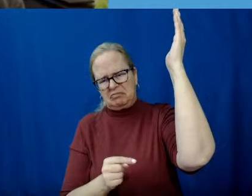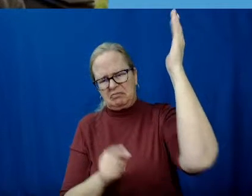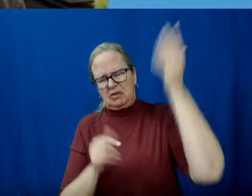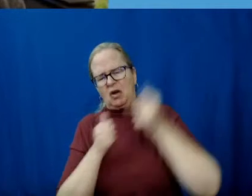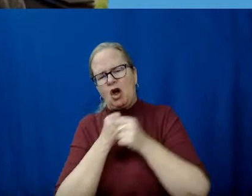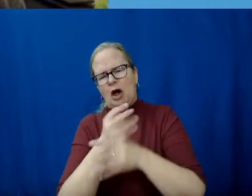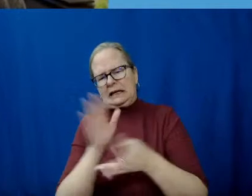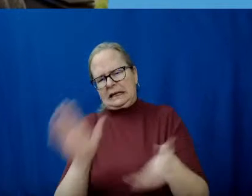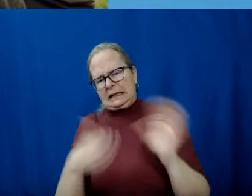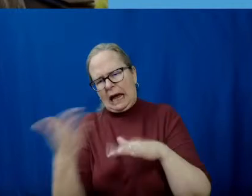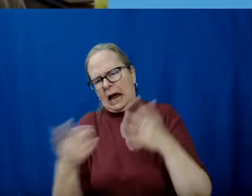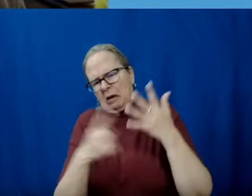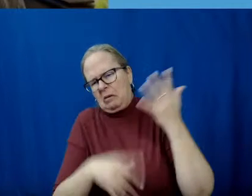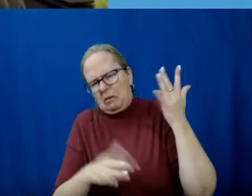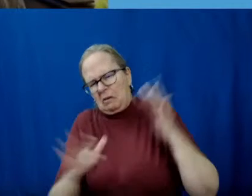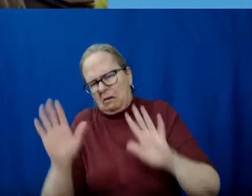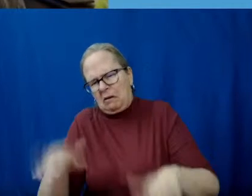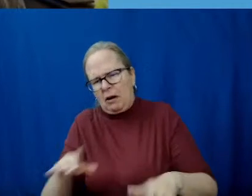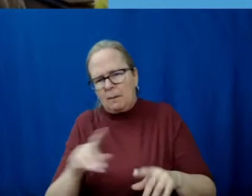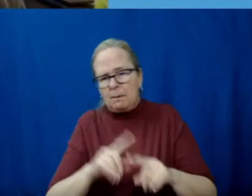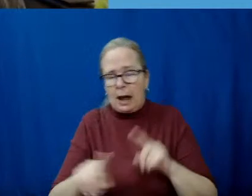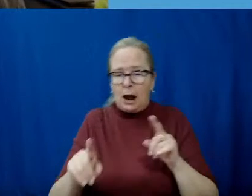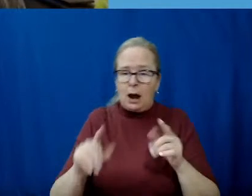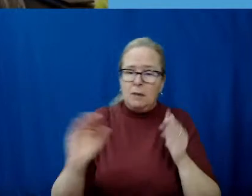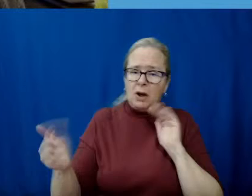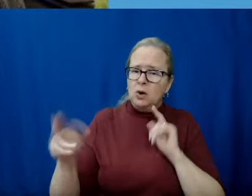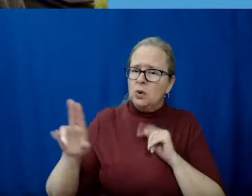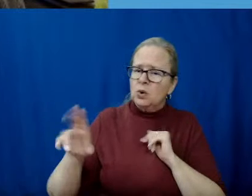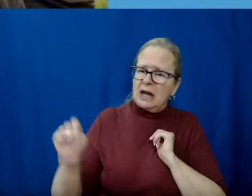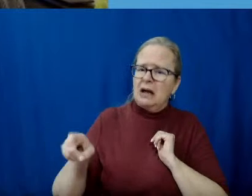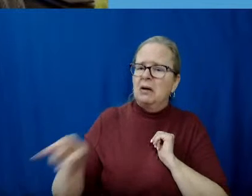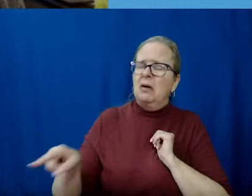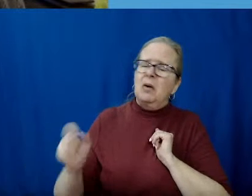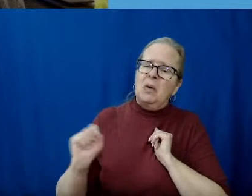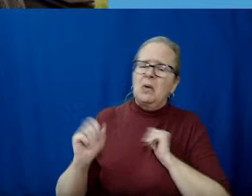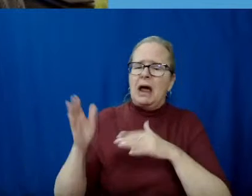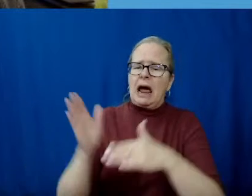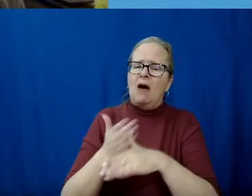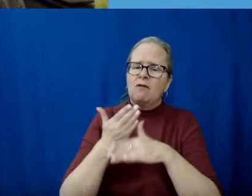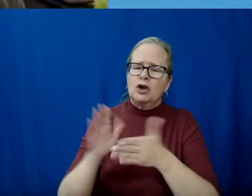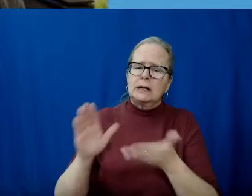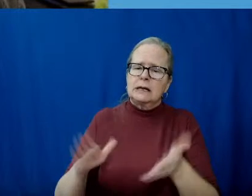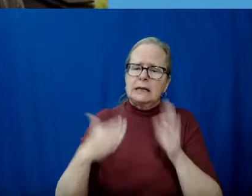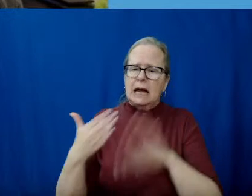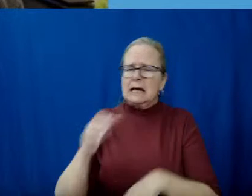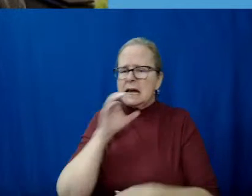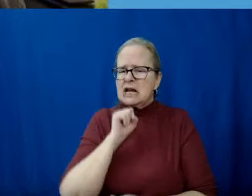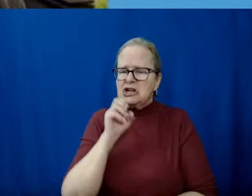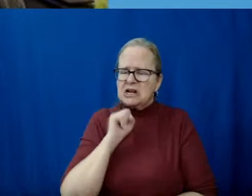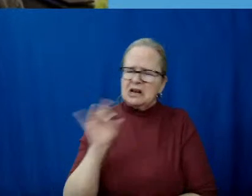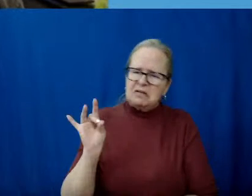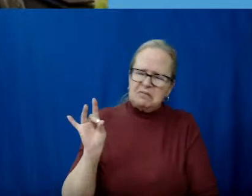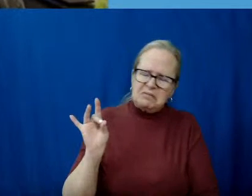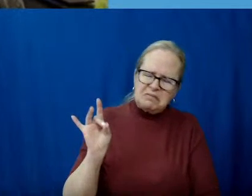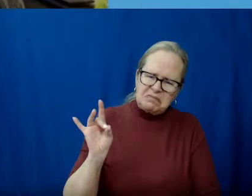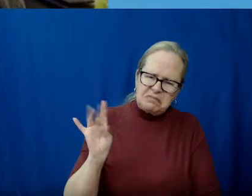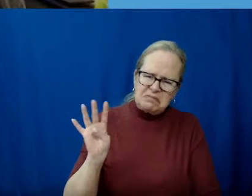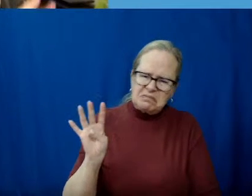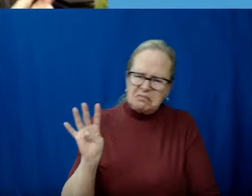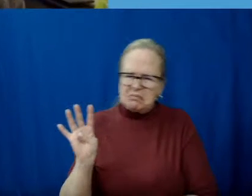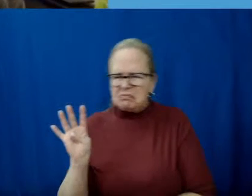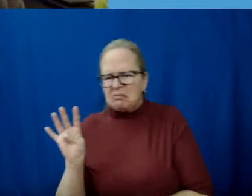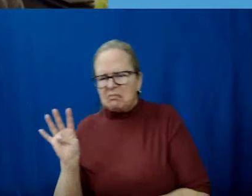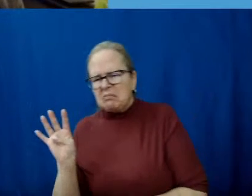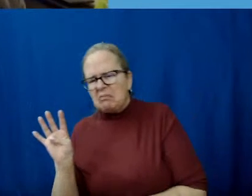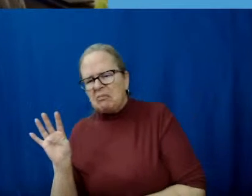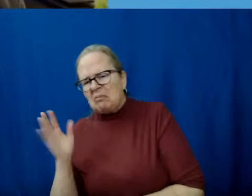average death age is like 84, and the average death normally is 82.